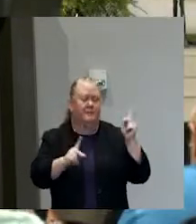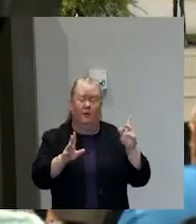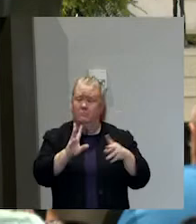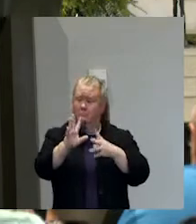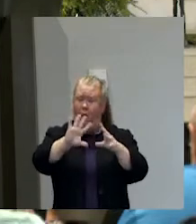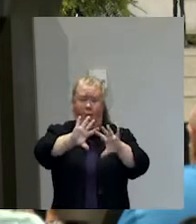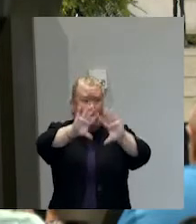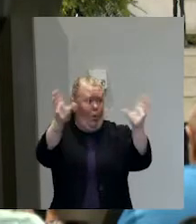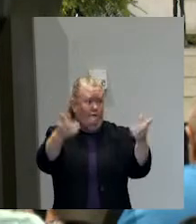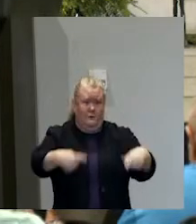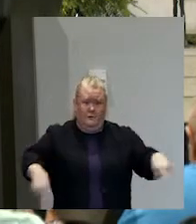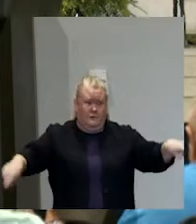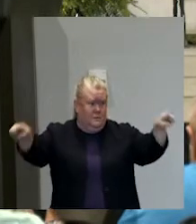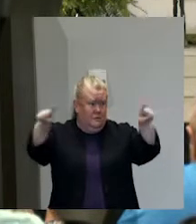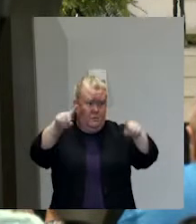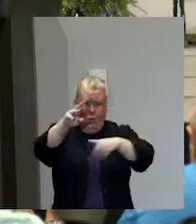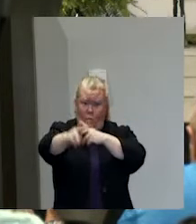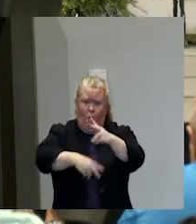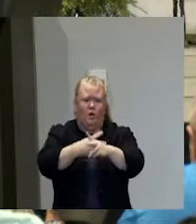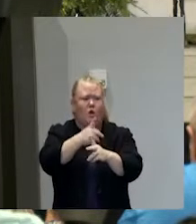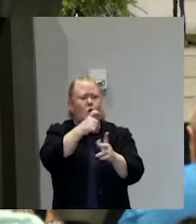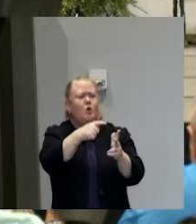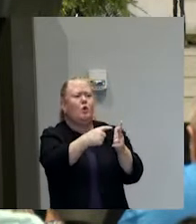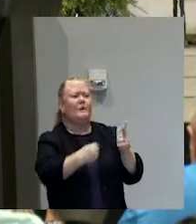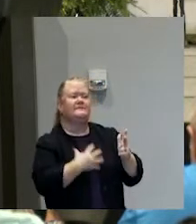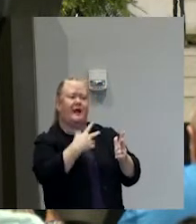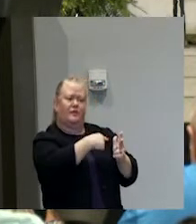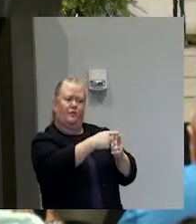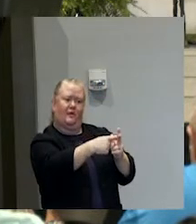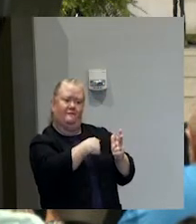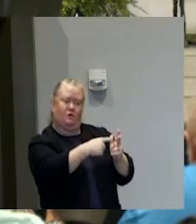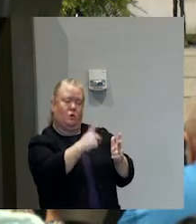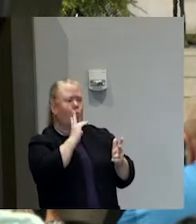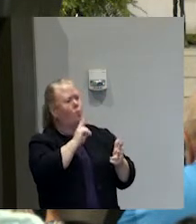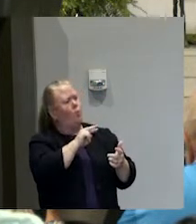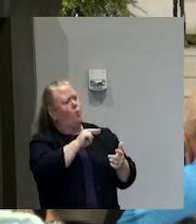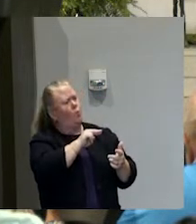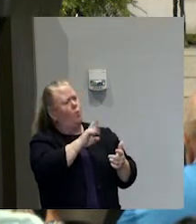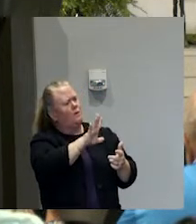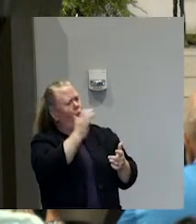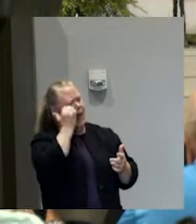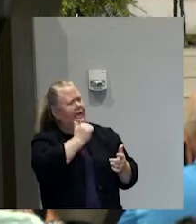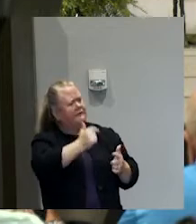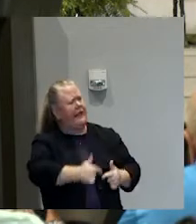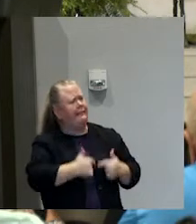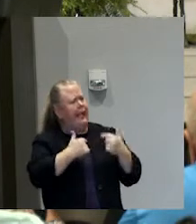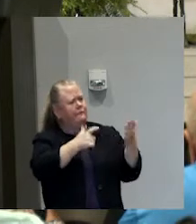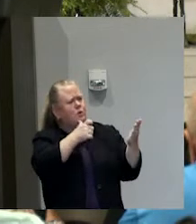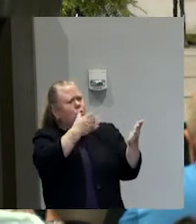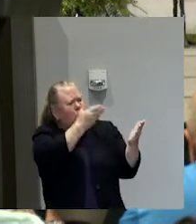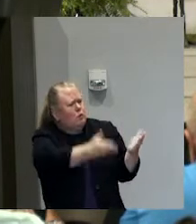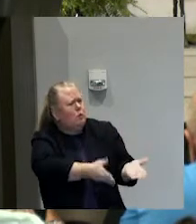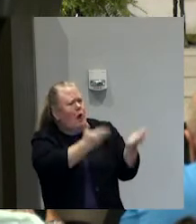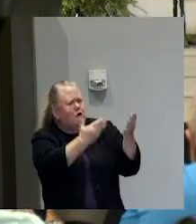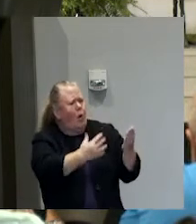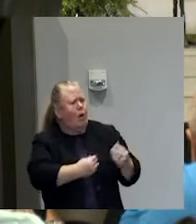world. Who inspires the three of you when you look at your everyday life? Who are your